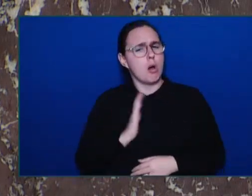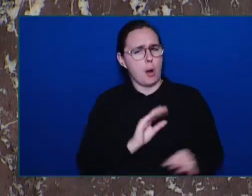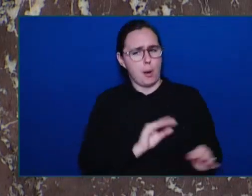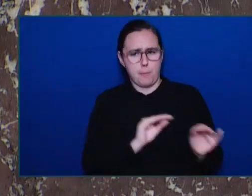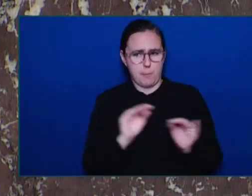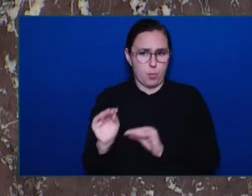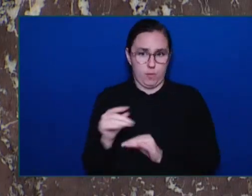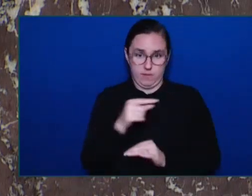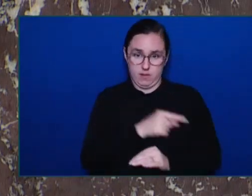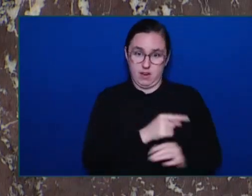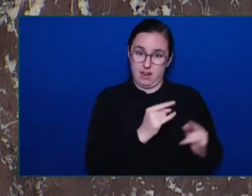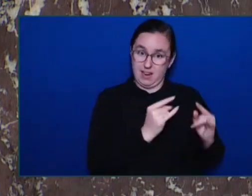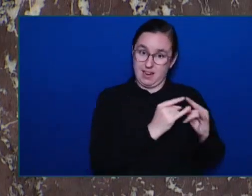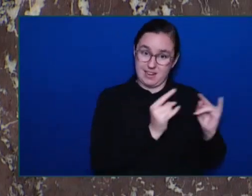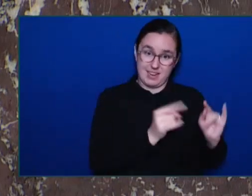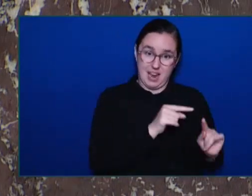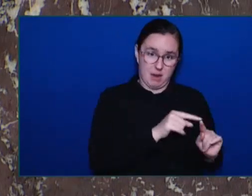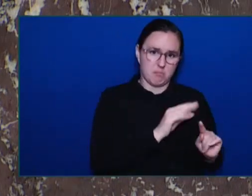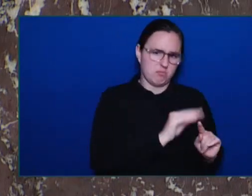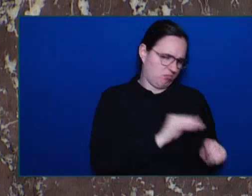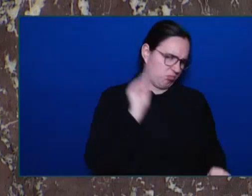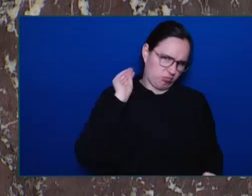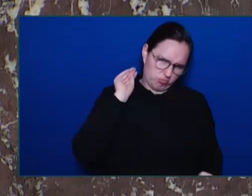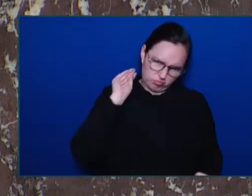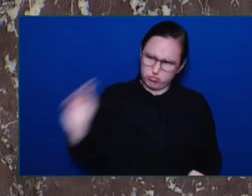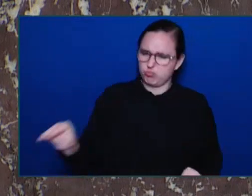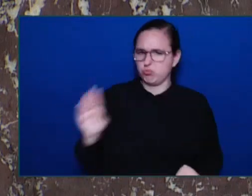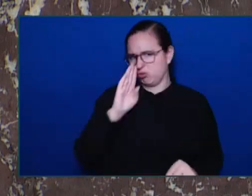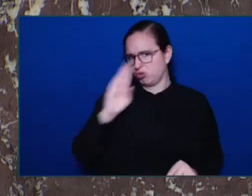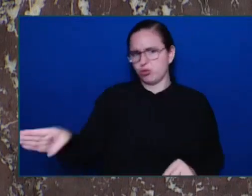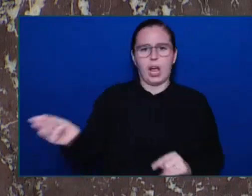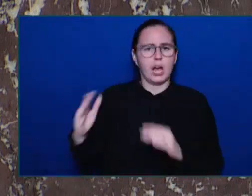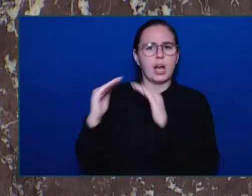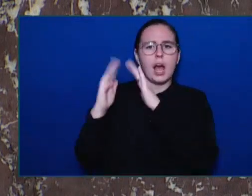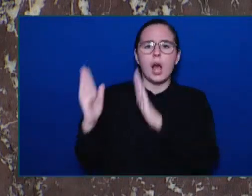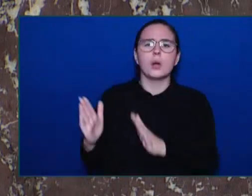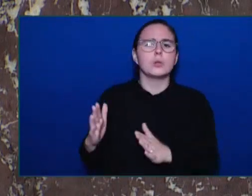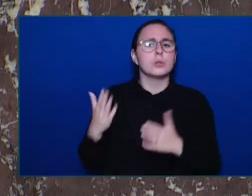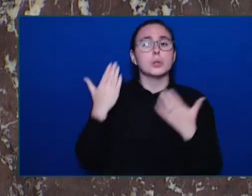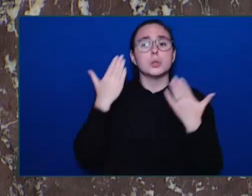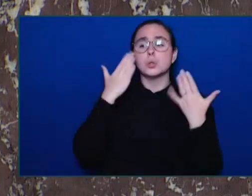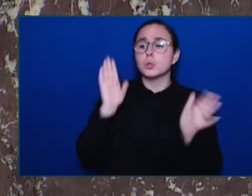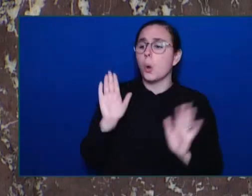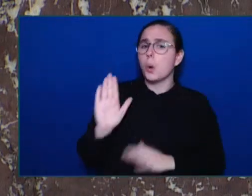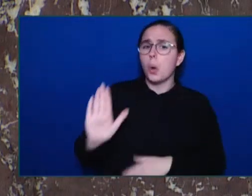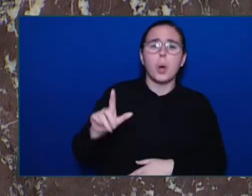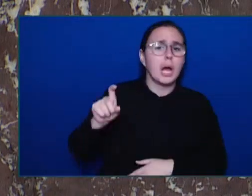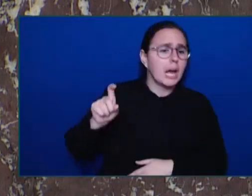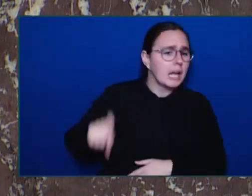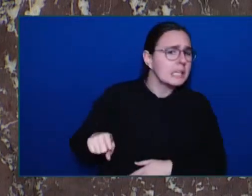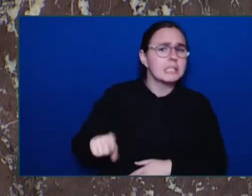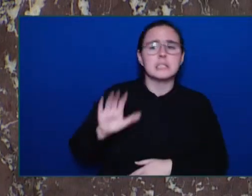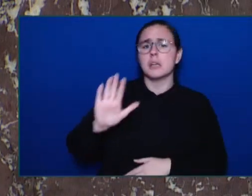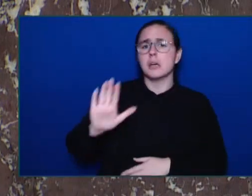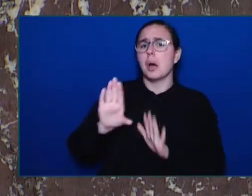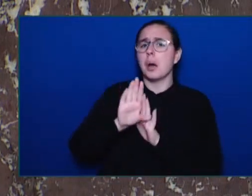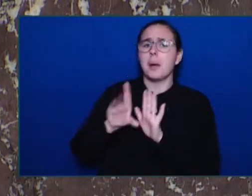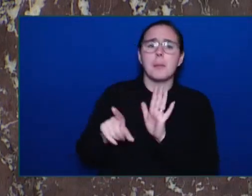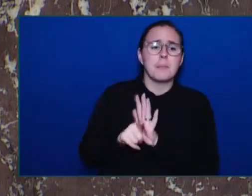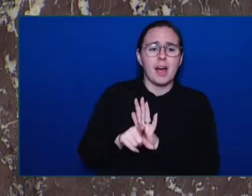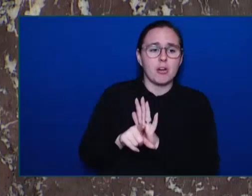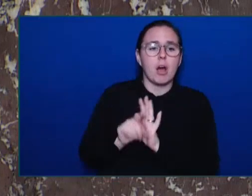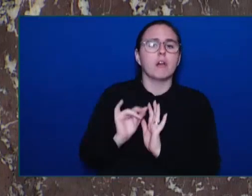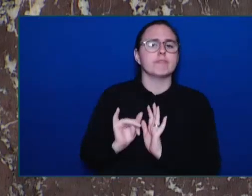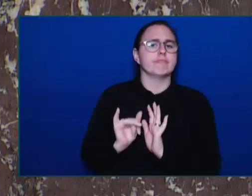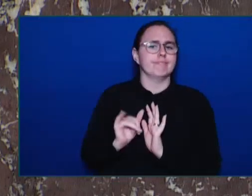their backgrounds were, and it didn't end well, he said. We actually had to close a hotel in Victoria that we had leased because of that approach. Yep,